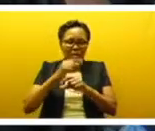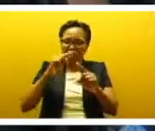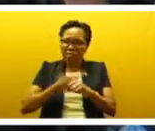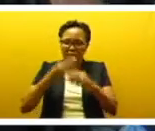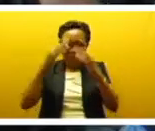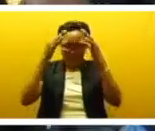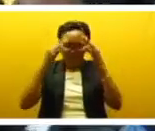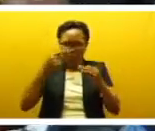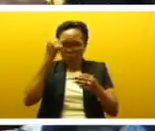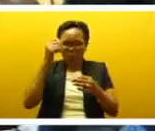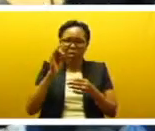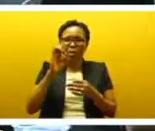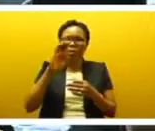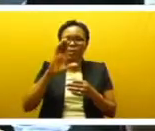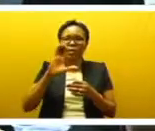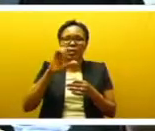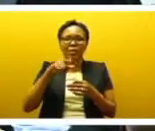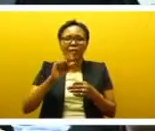for now. Thank you, my lord.